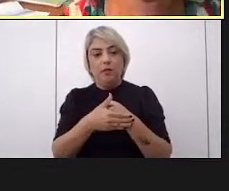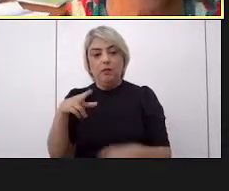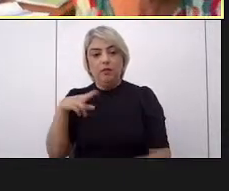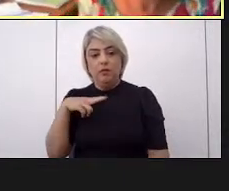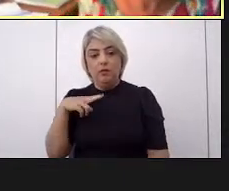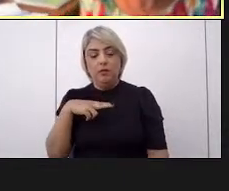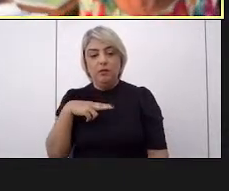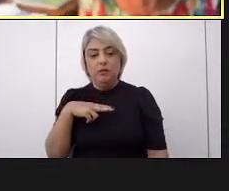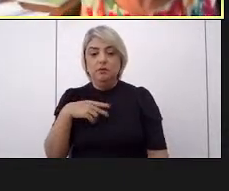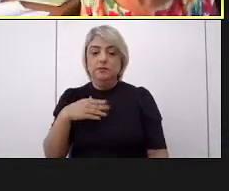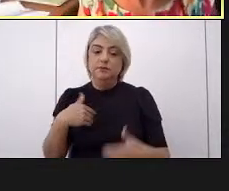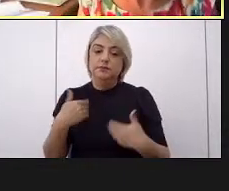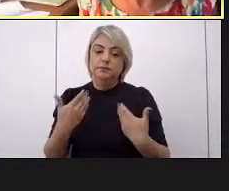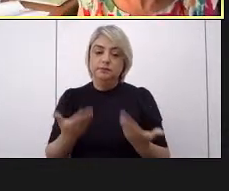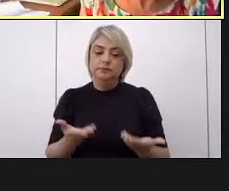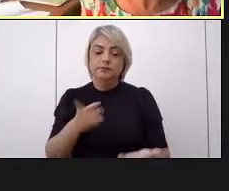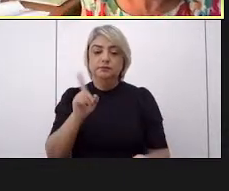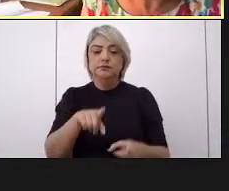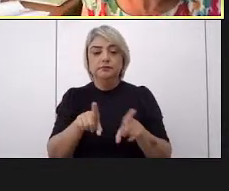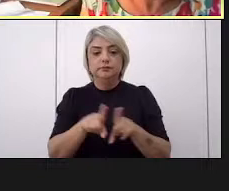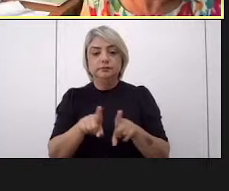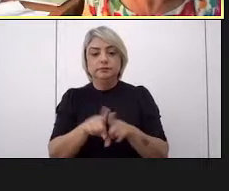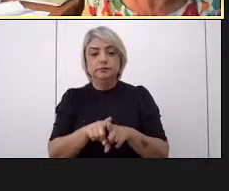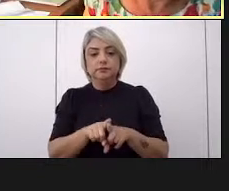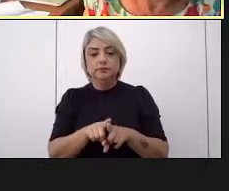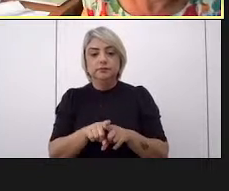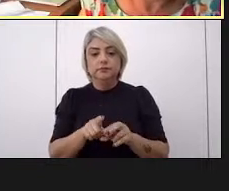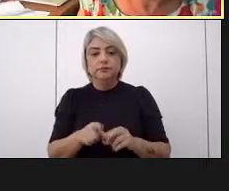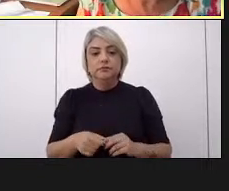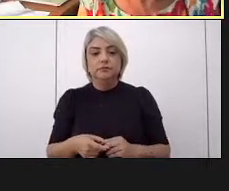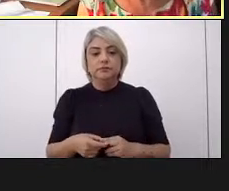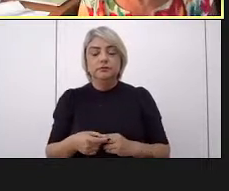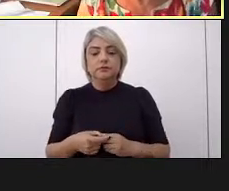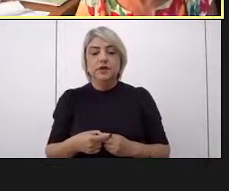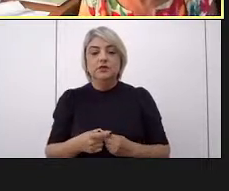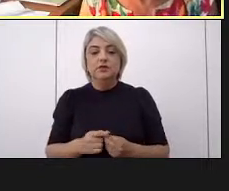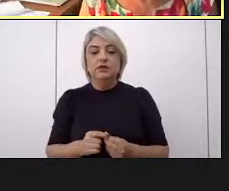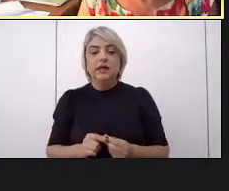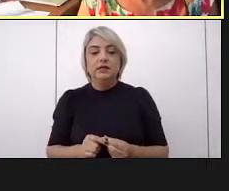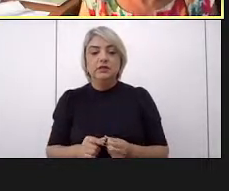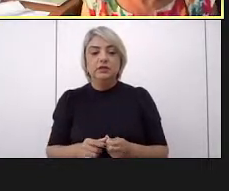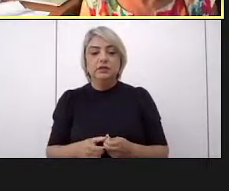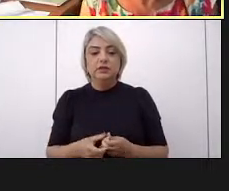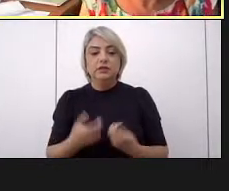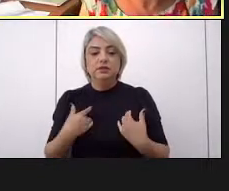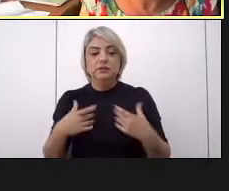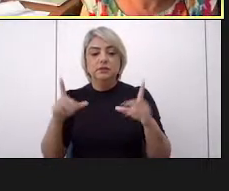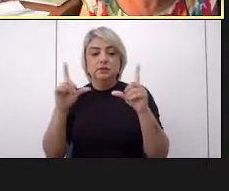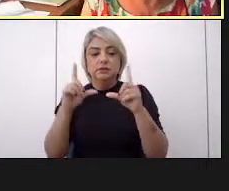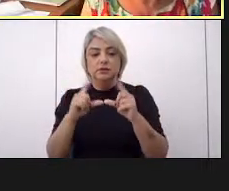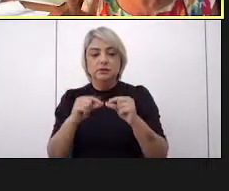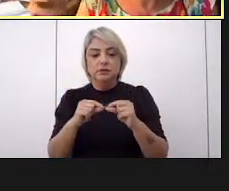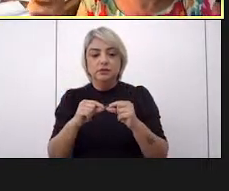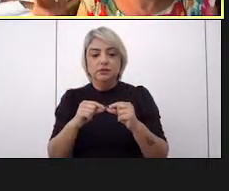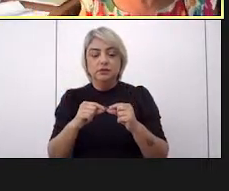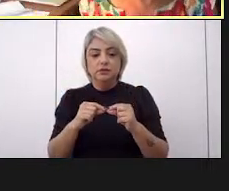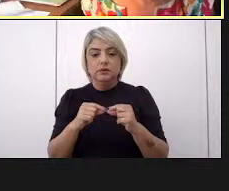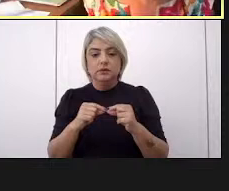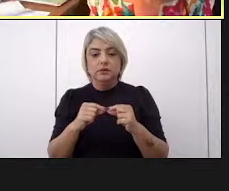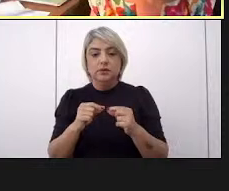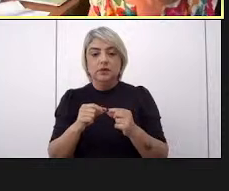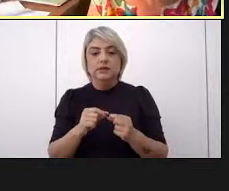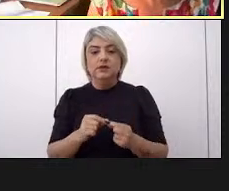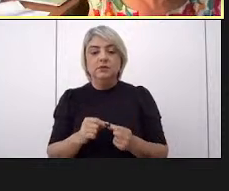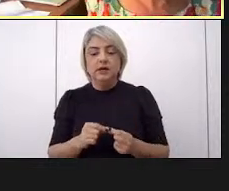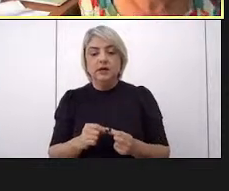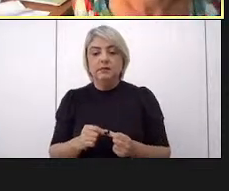it's also, actually, we can conclude on this, it's also an incorporation of the critique or a canalization of the